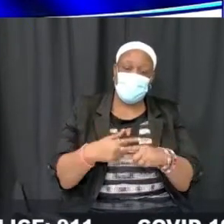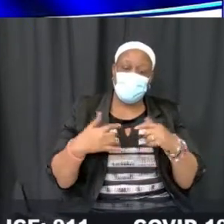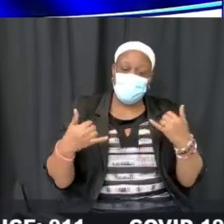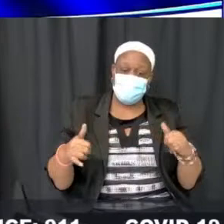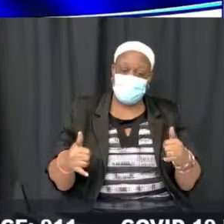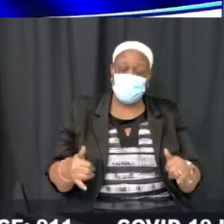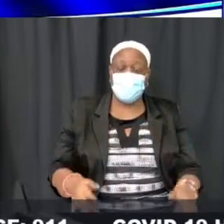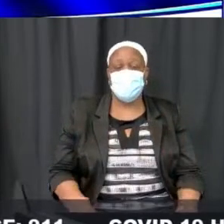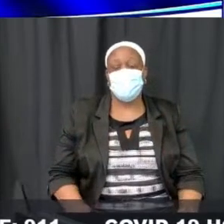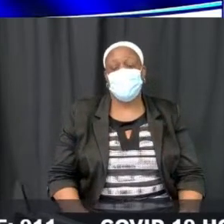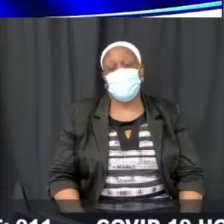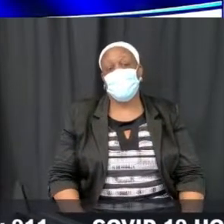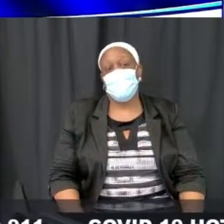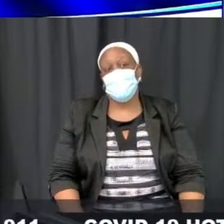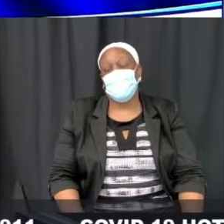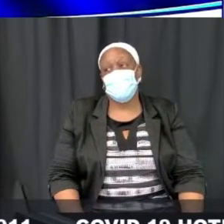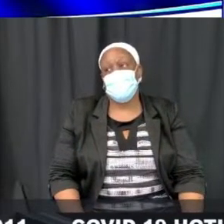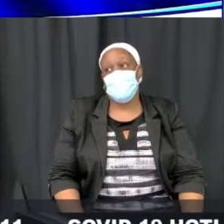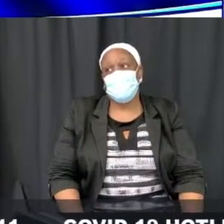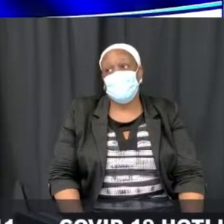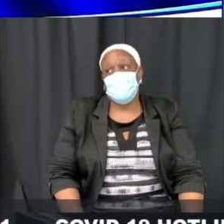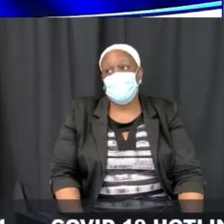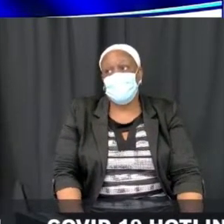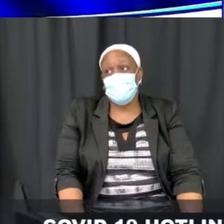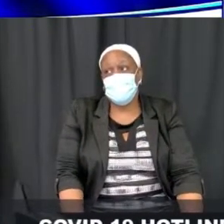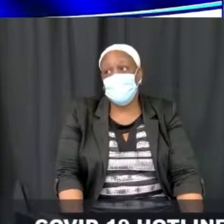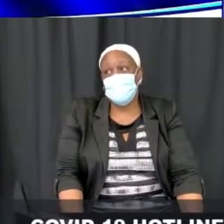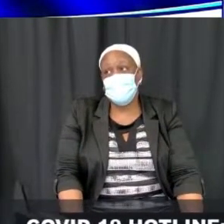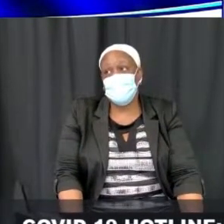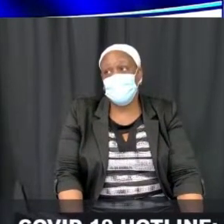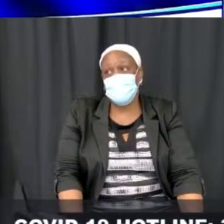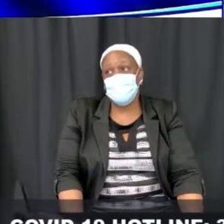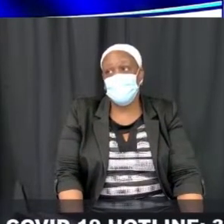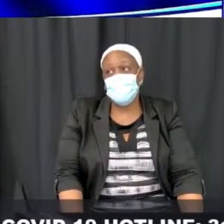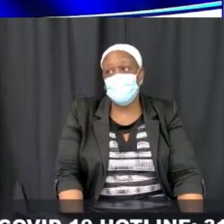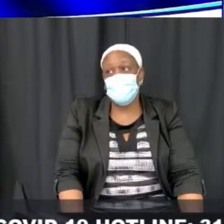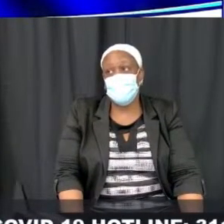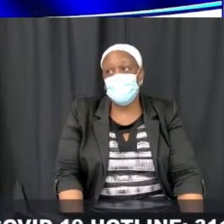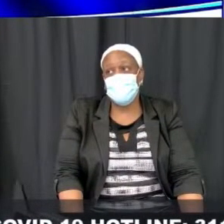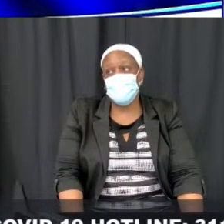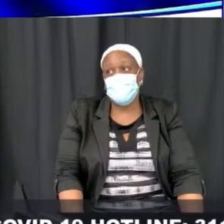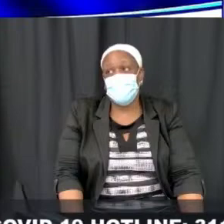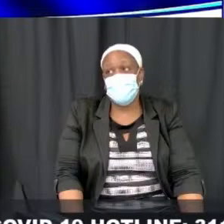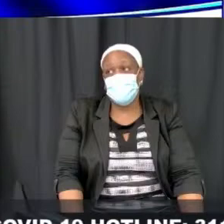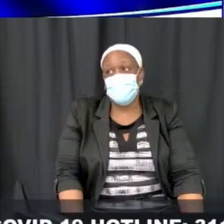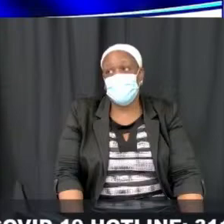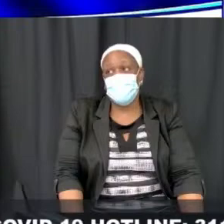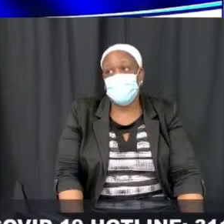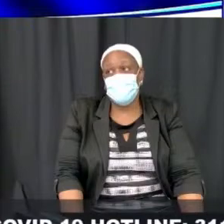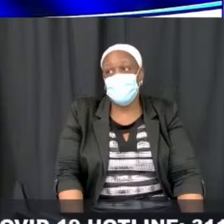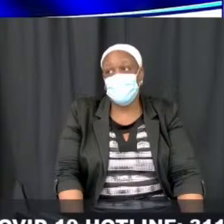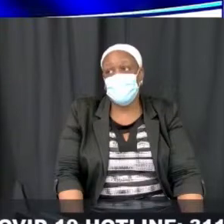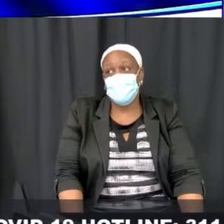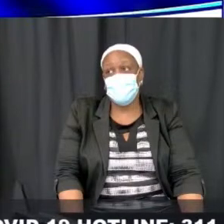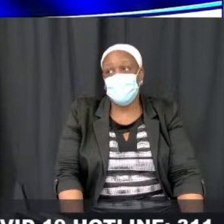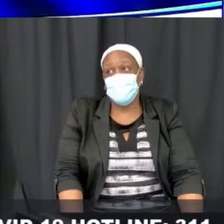We also look at the public sector and ensuring that we have